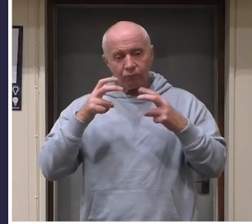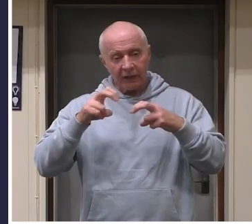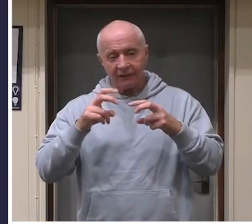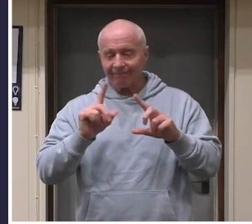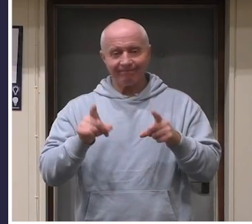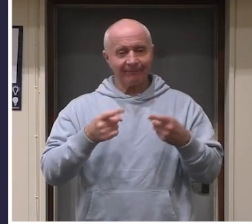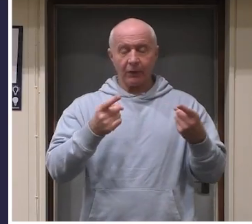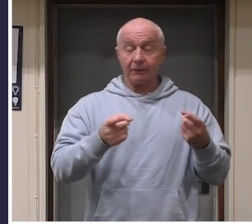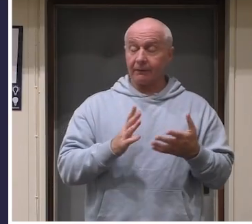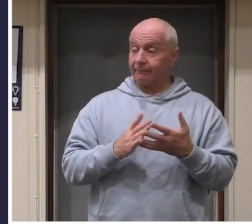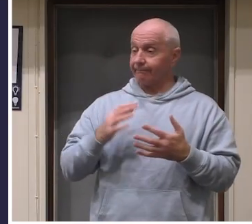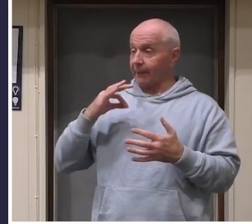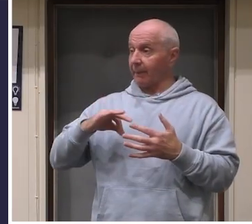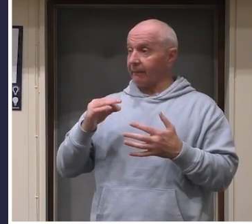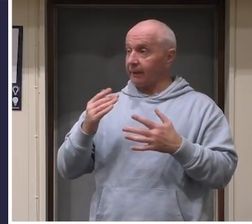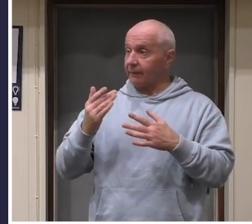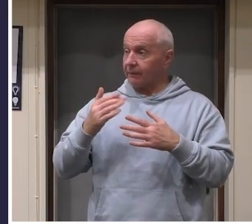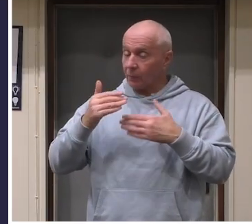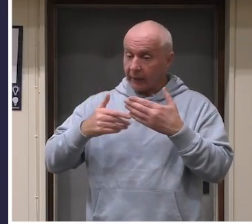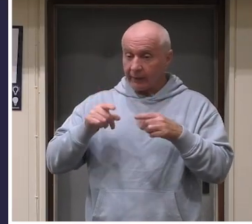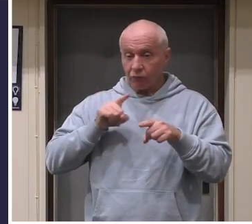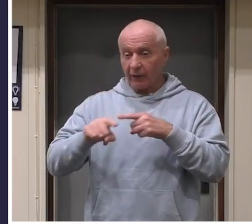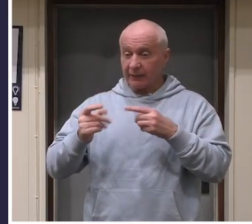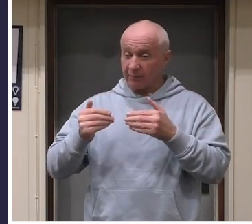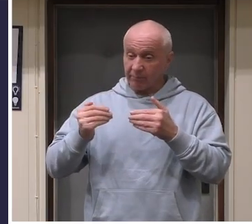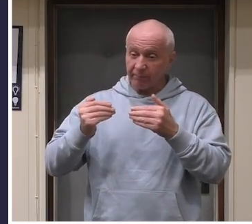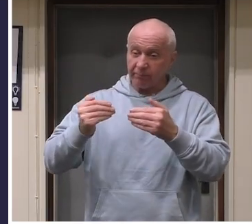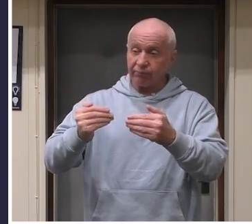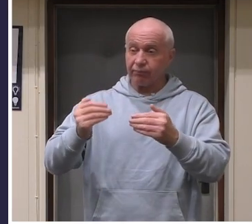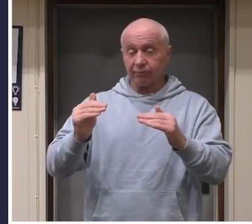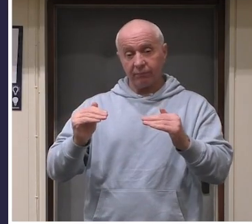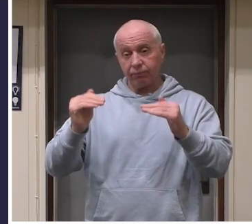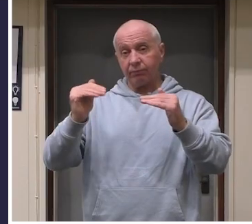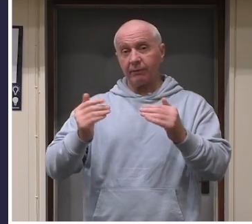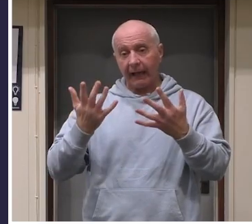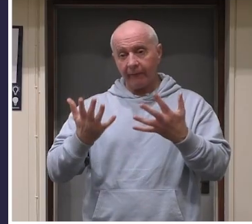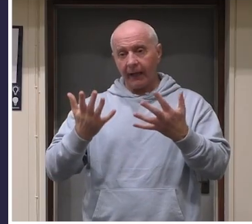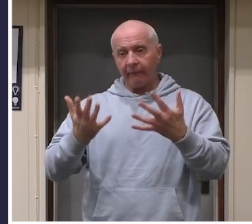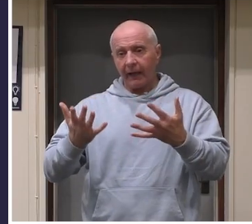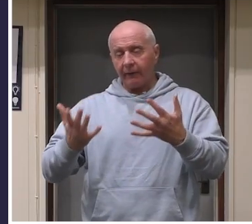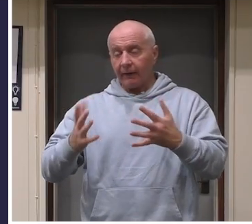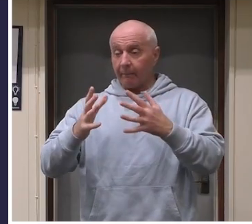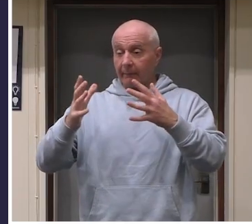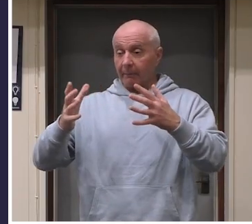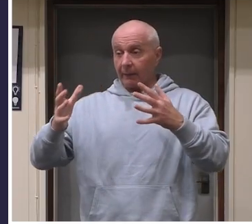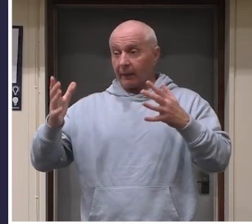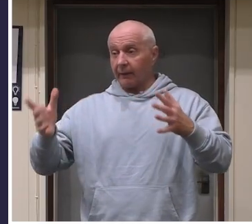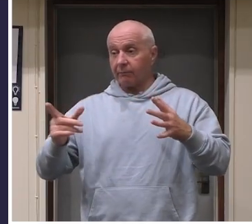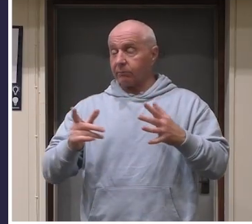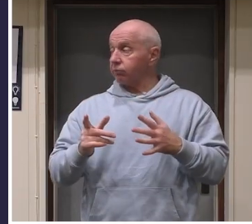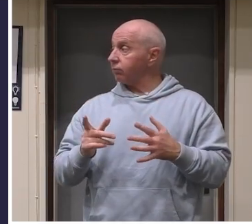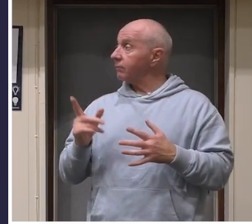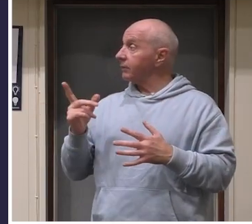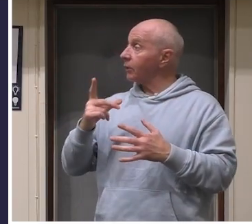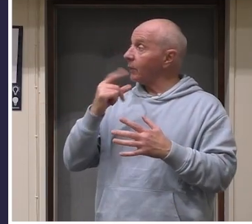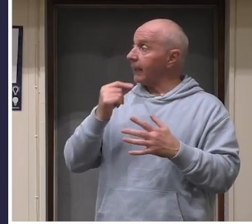the benefit of working in a field where you're trying to push quantum physics to heavier and heavier objects, larger and larger length scales, is